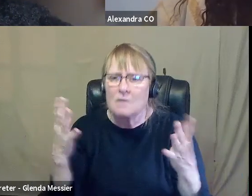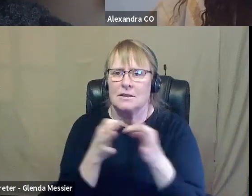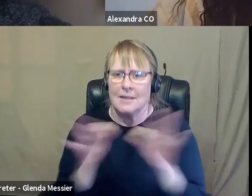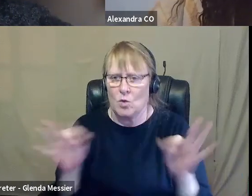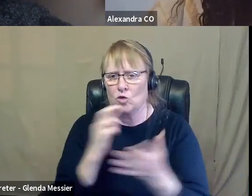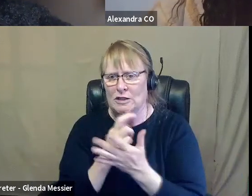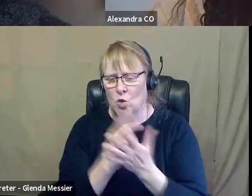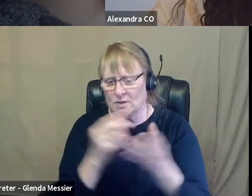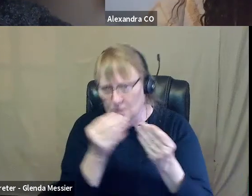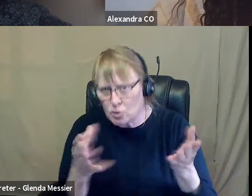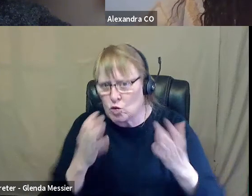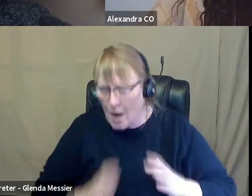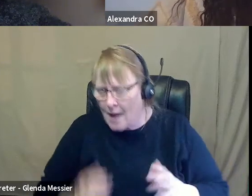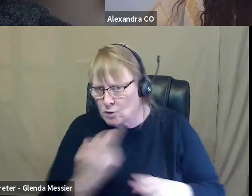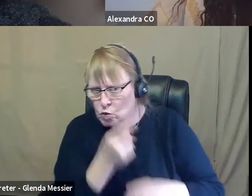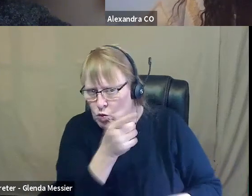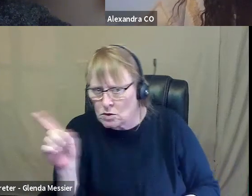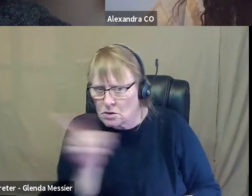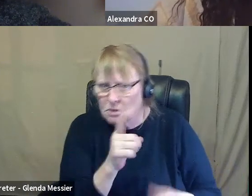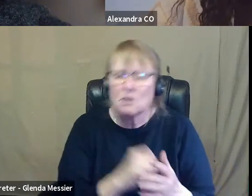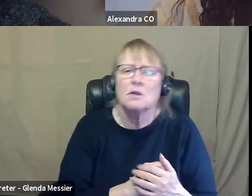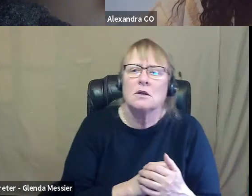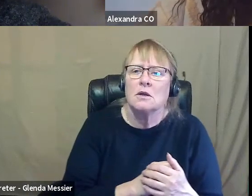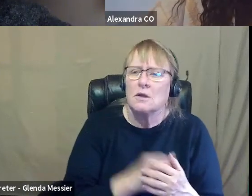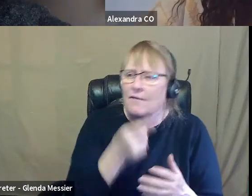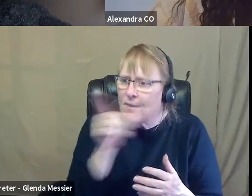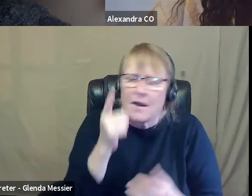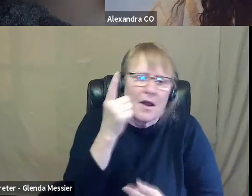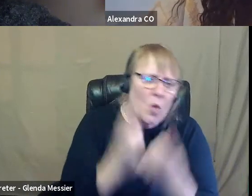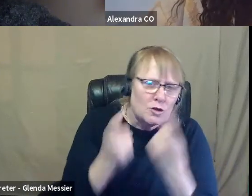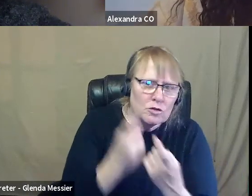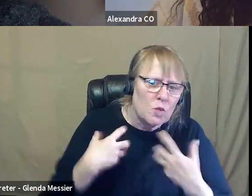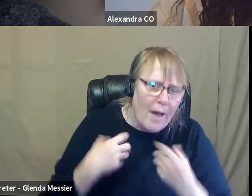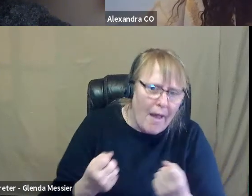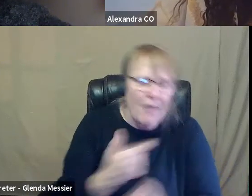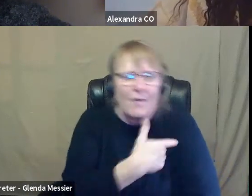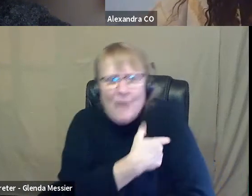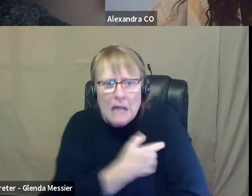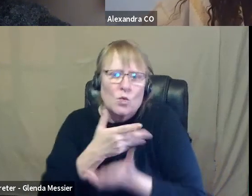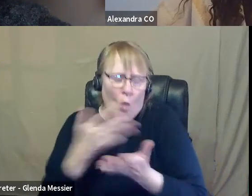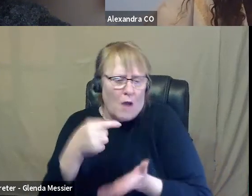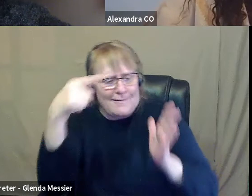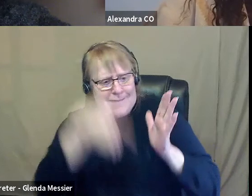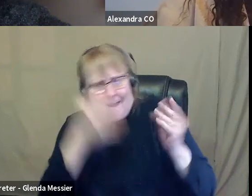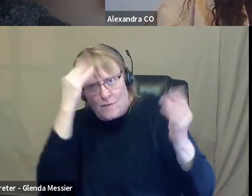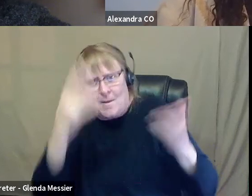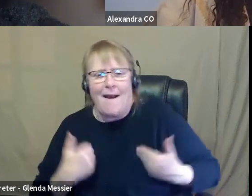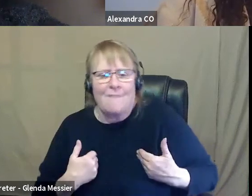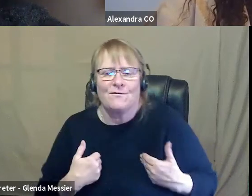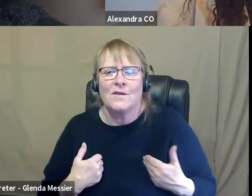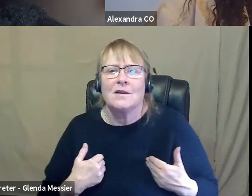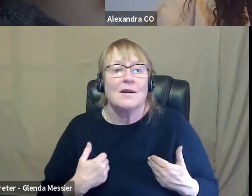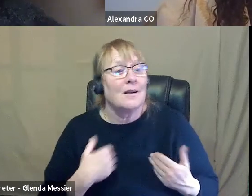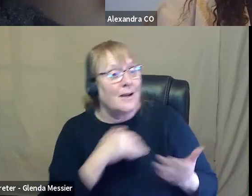you can refer your clients to if they have health questions related to the vaccine. So thank you very much,